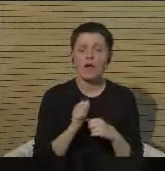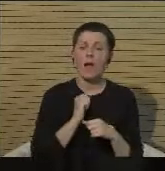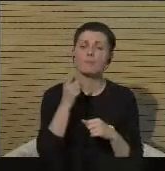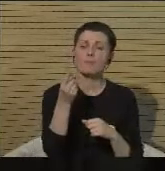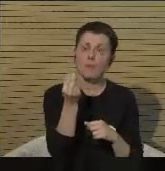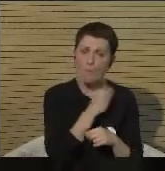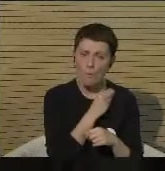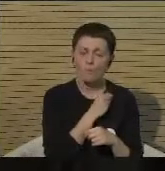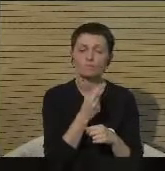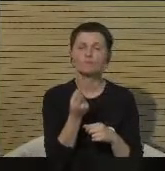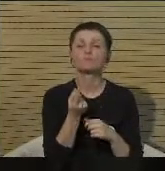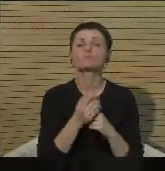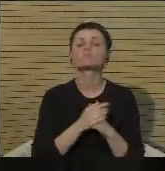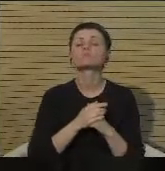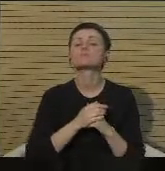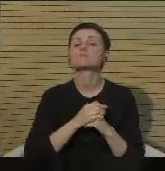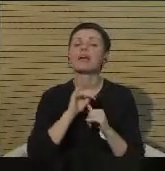very